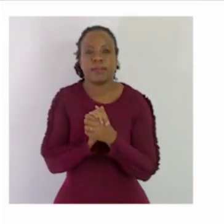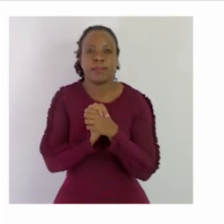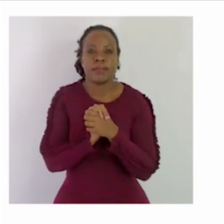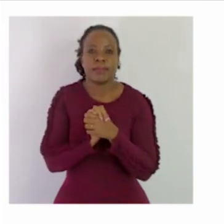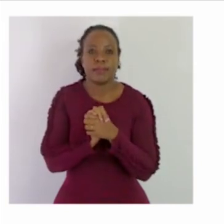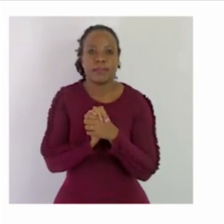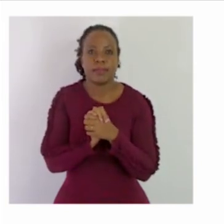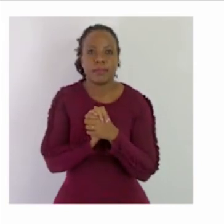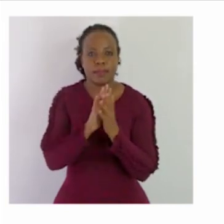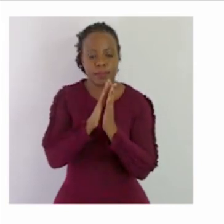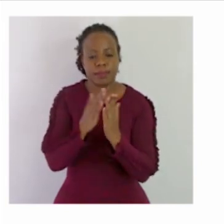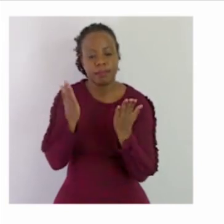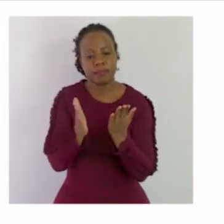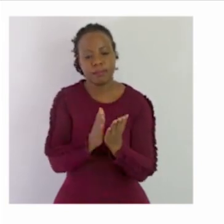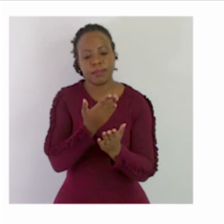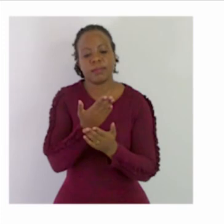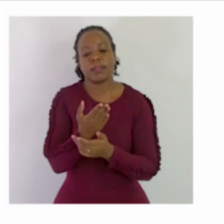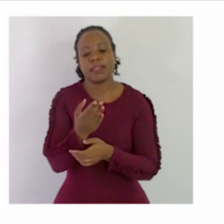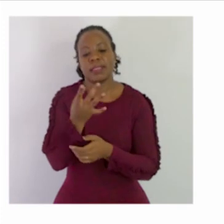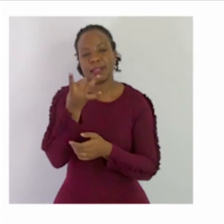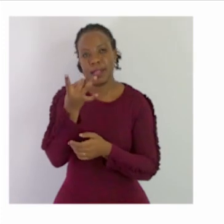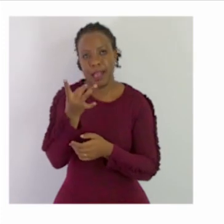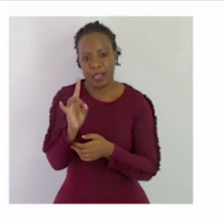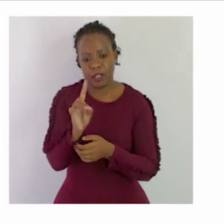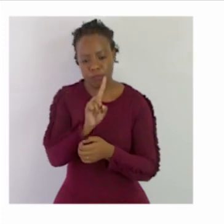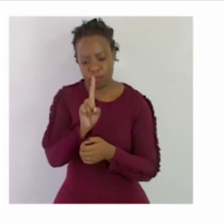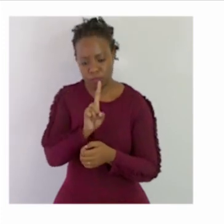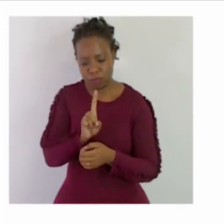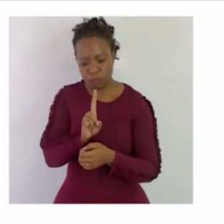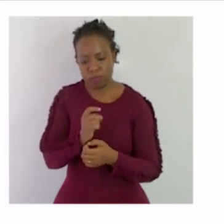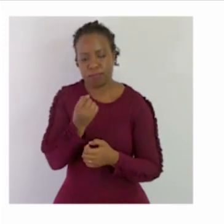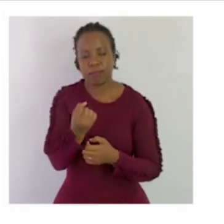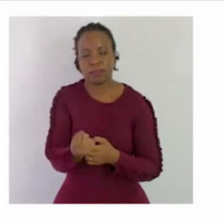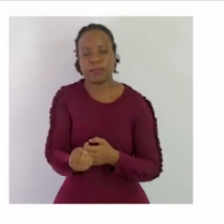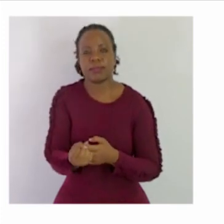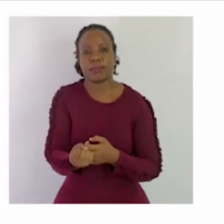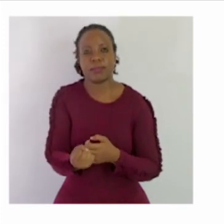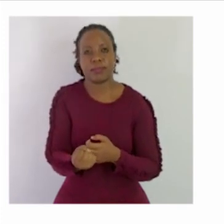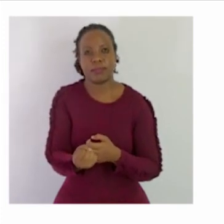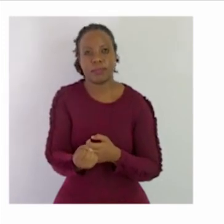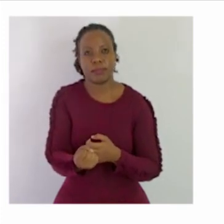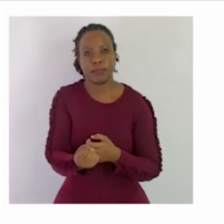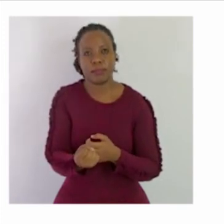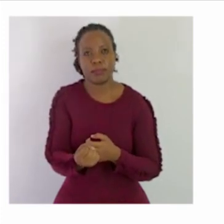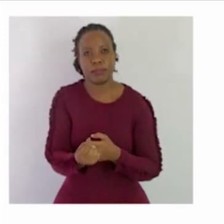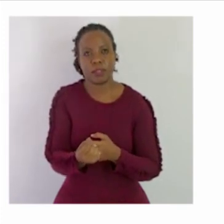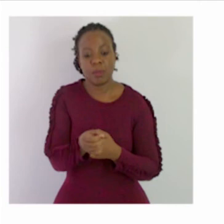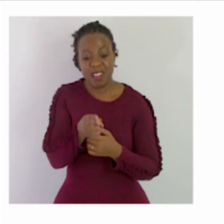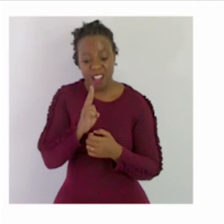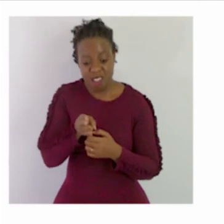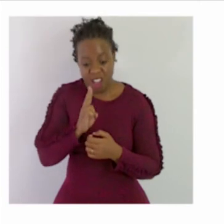On the next page, on page 8, there are some questions. So we do those